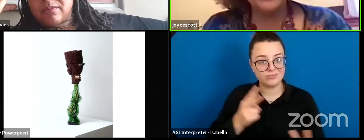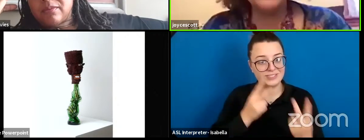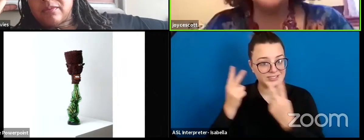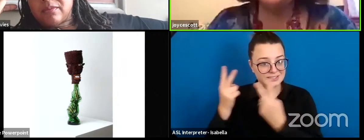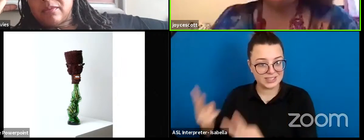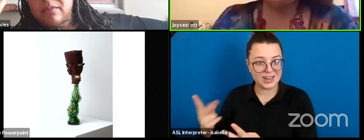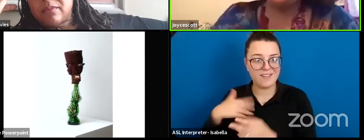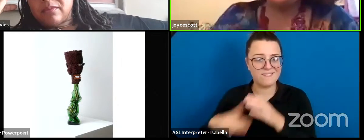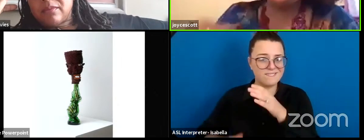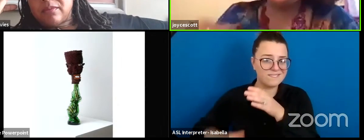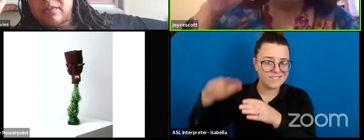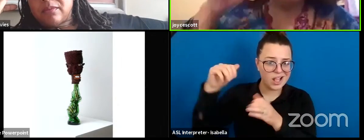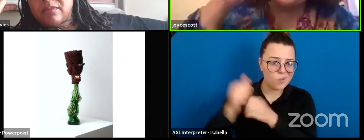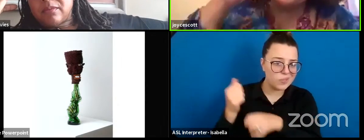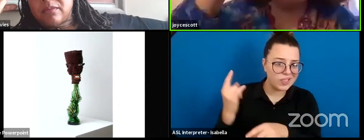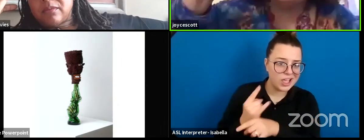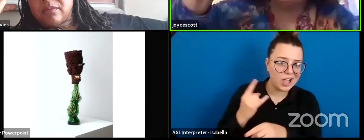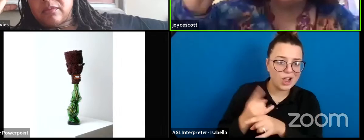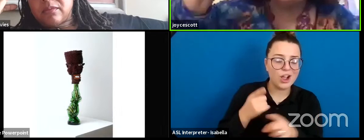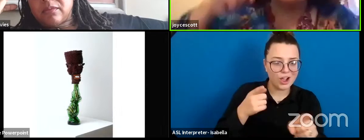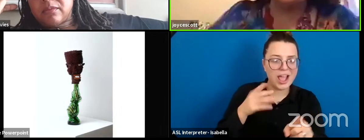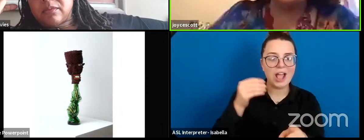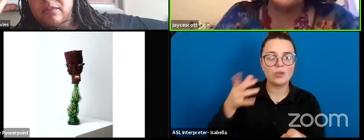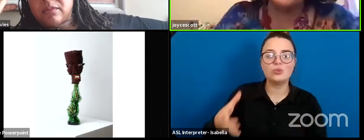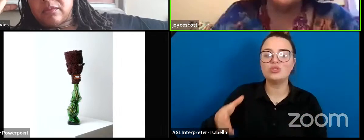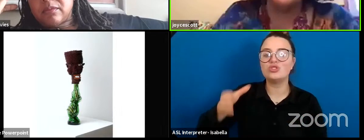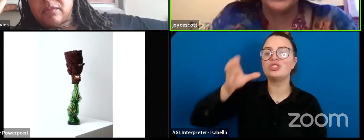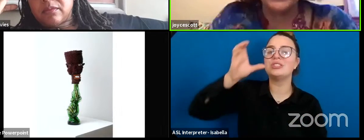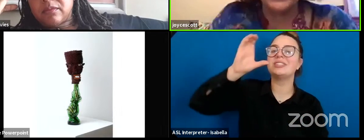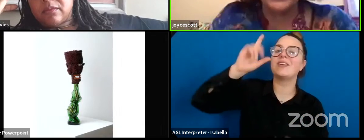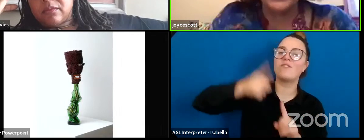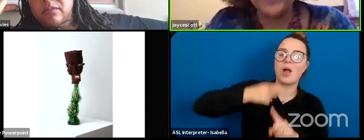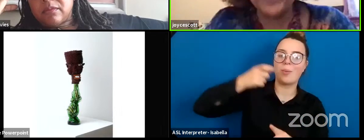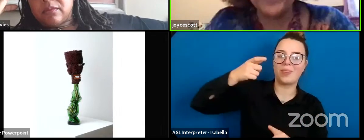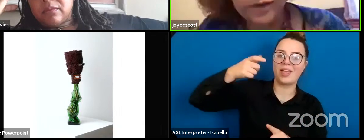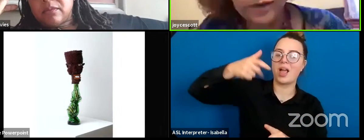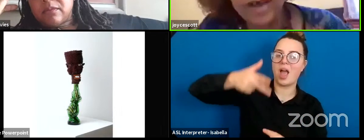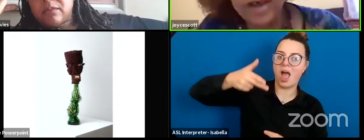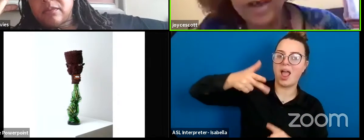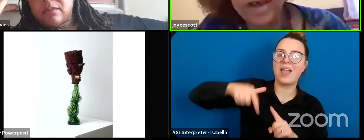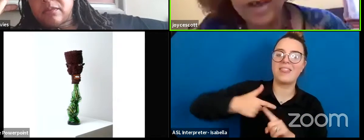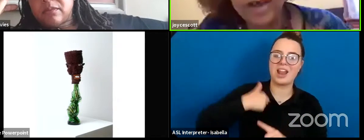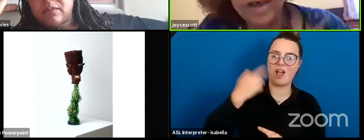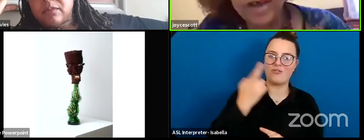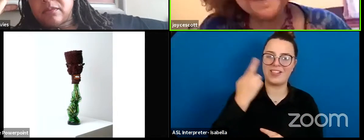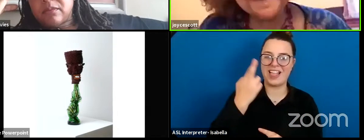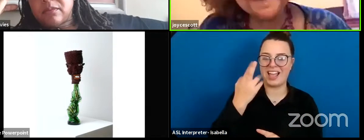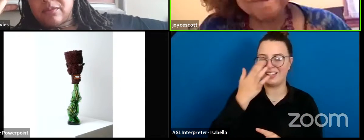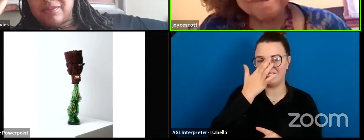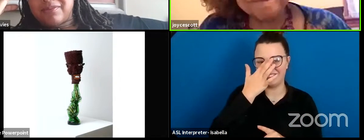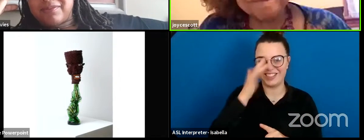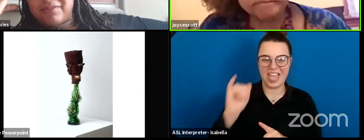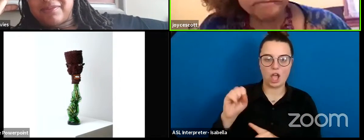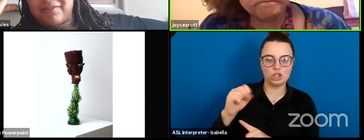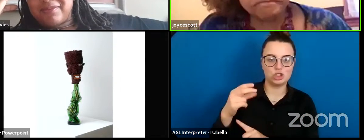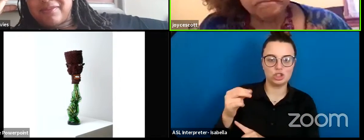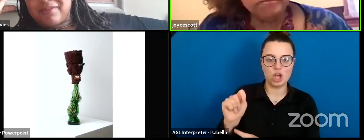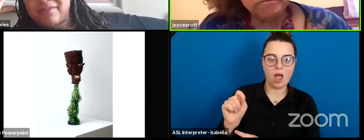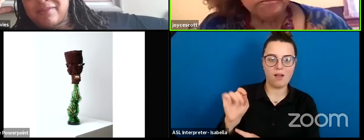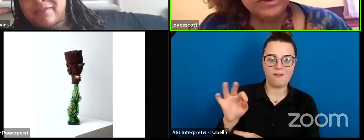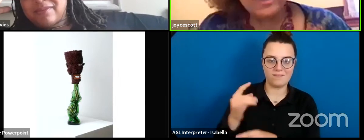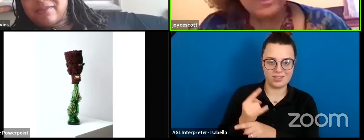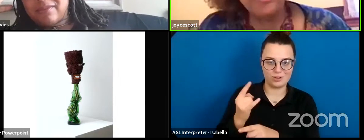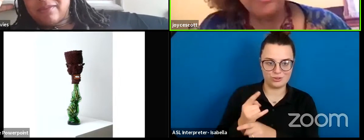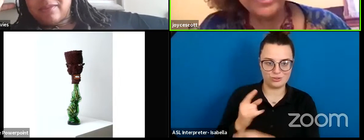with liquor and you drink out of the hand and the gun, and then I realized what a shot of liquor really was about.